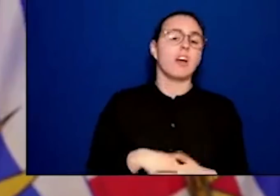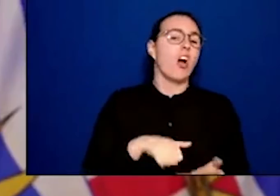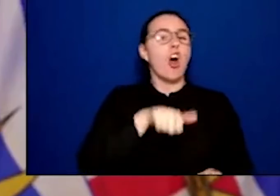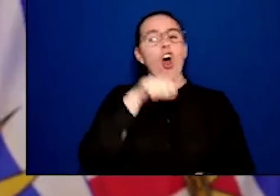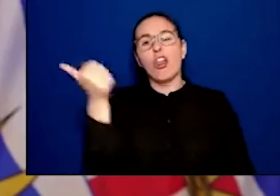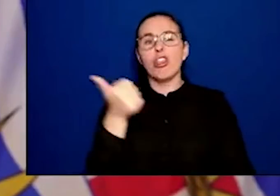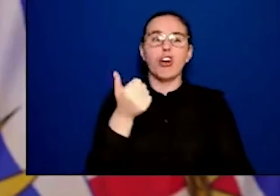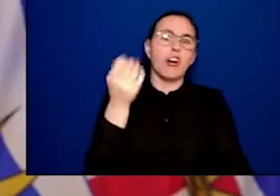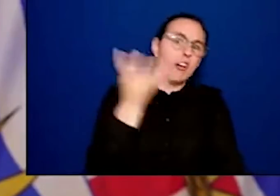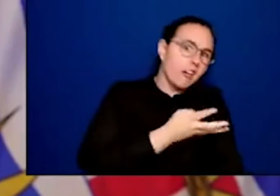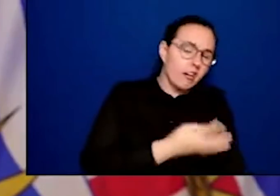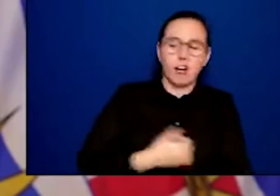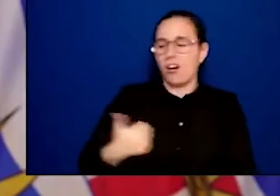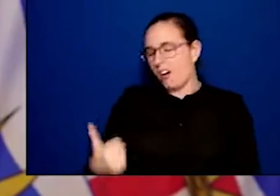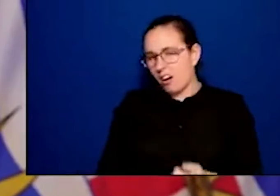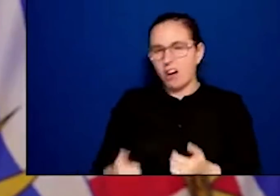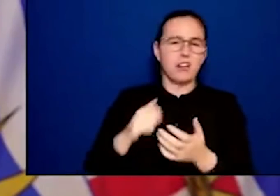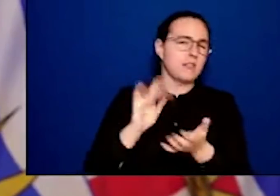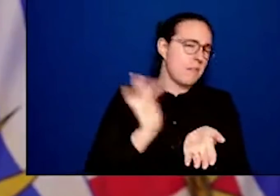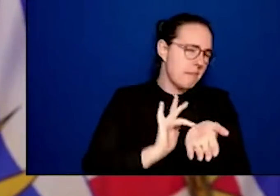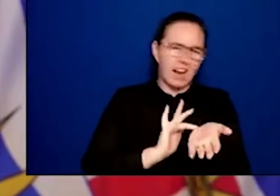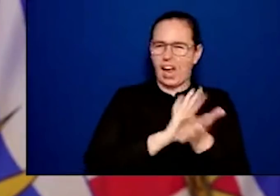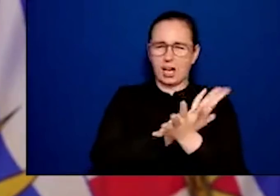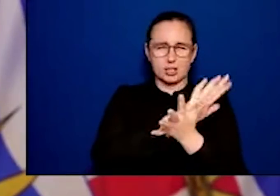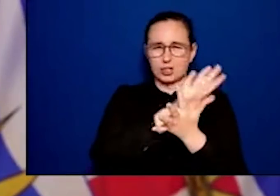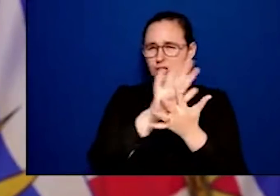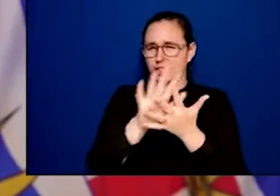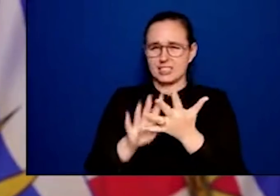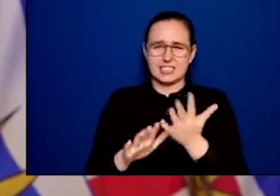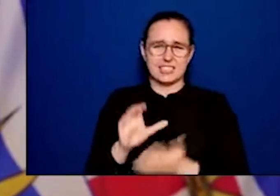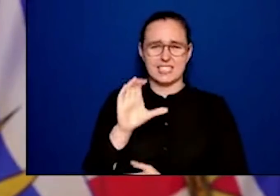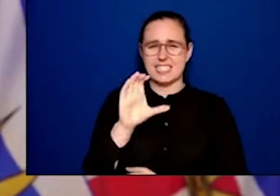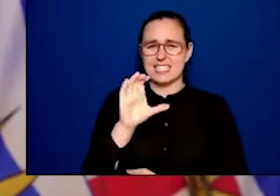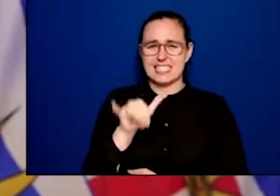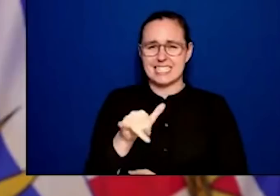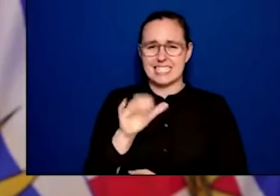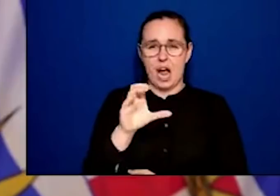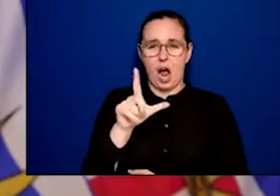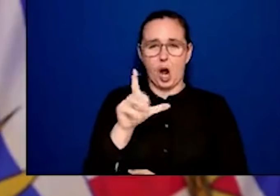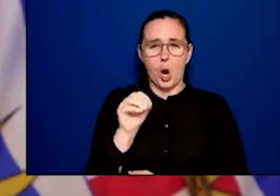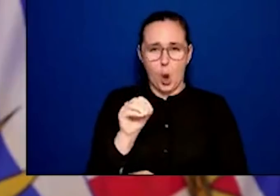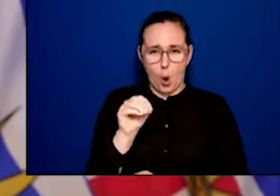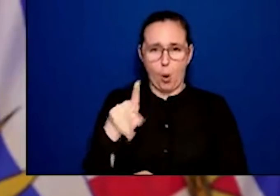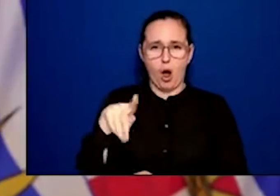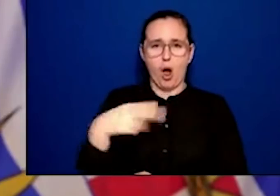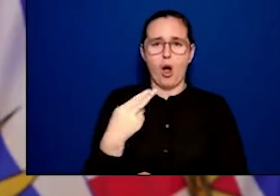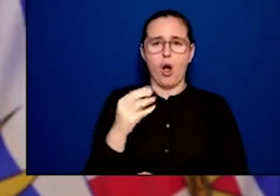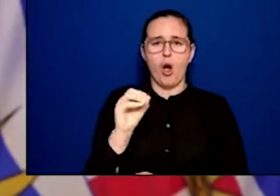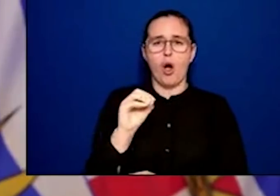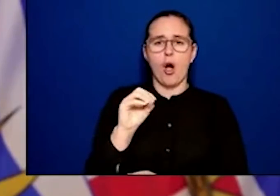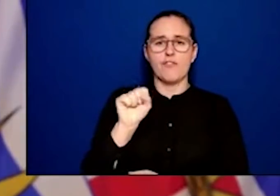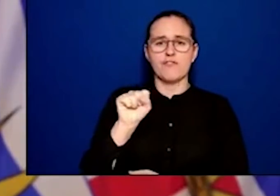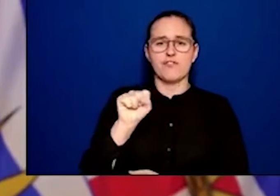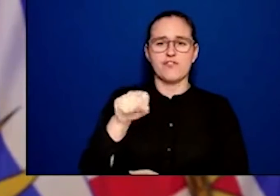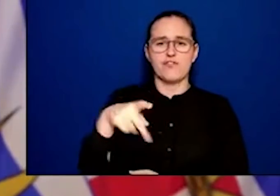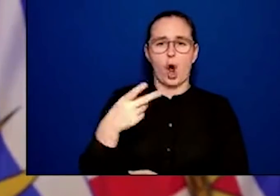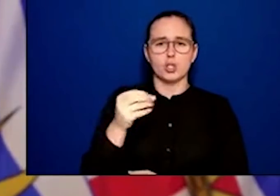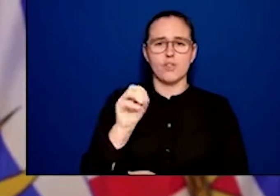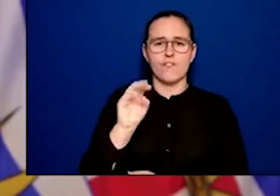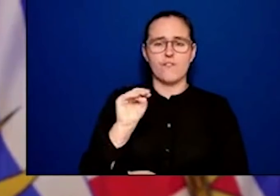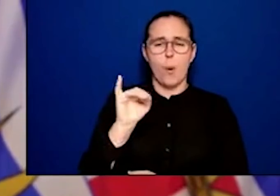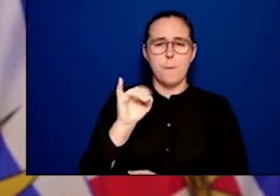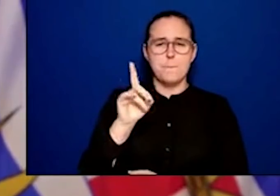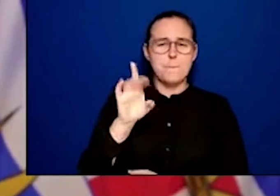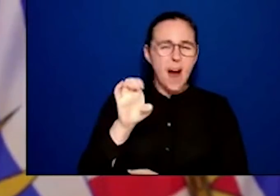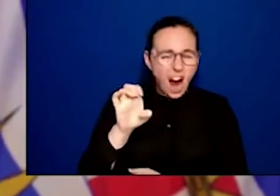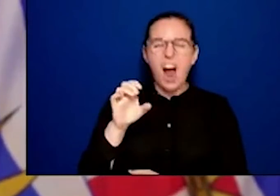like cyclophosphamide and others. Finally, another group of people who we know don't always mount a good,